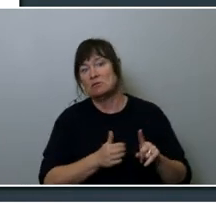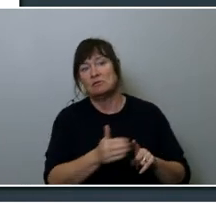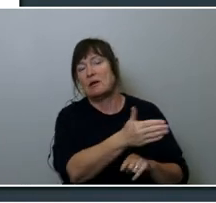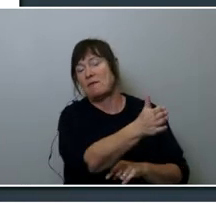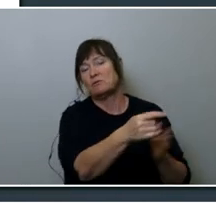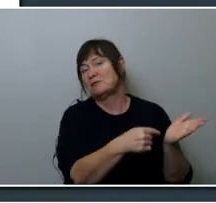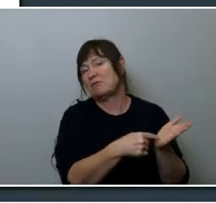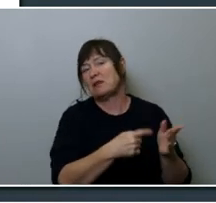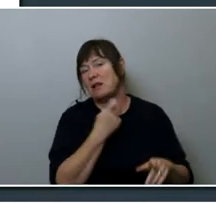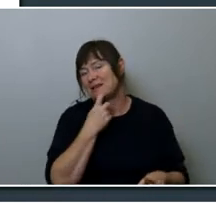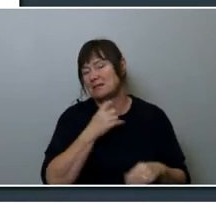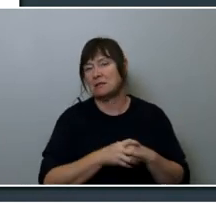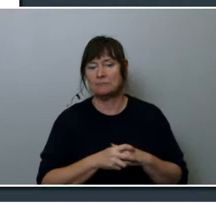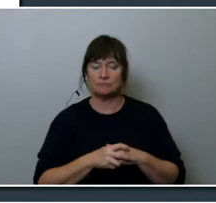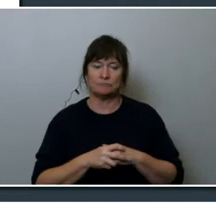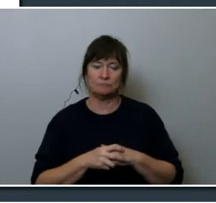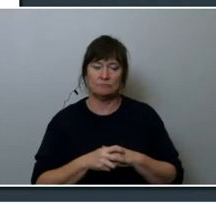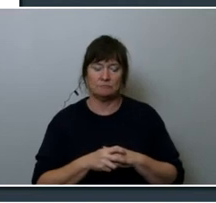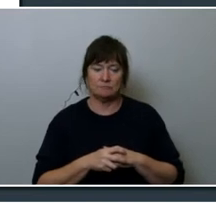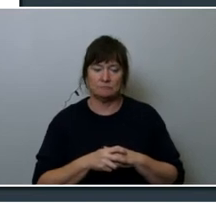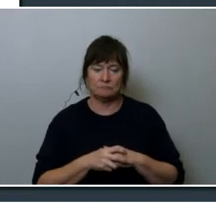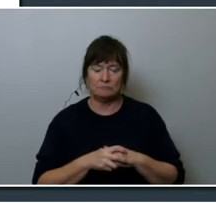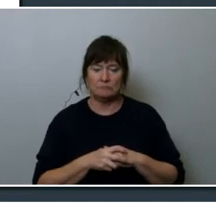worries. Going along with the